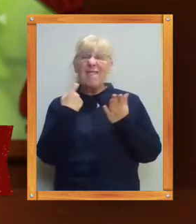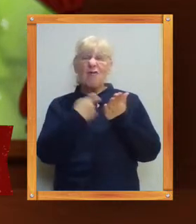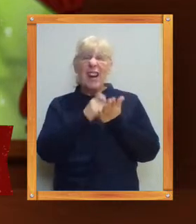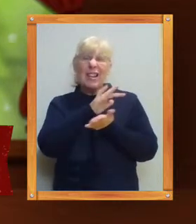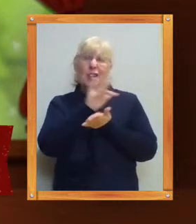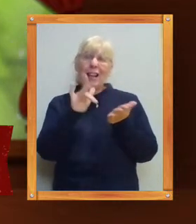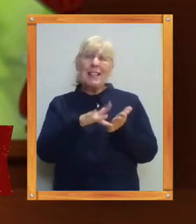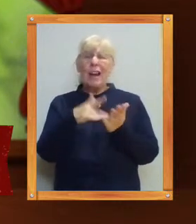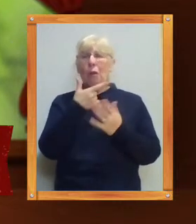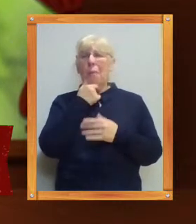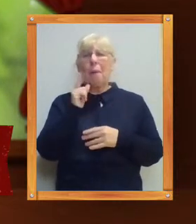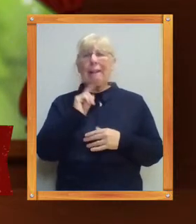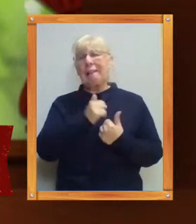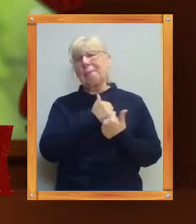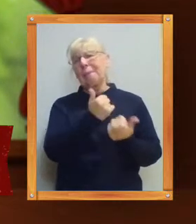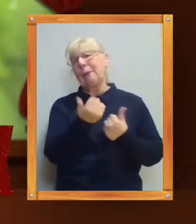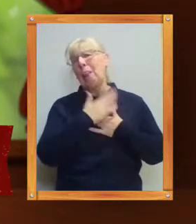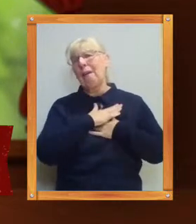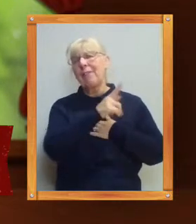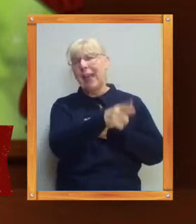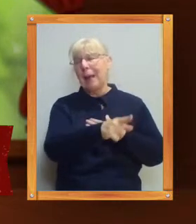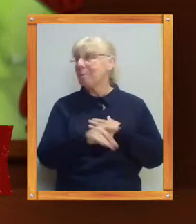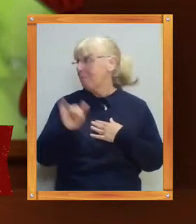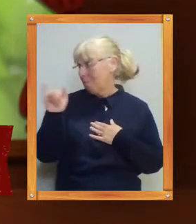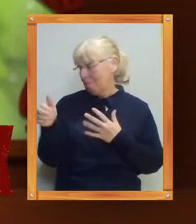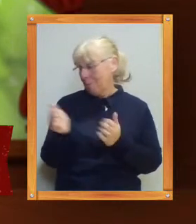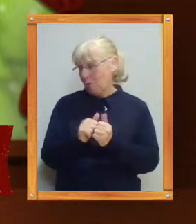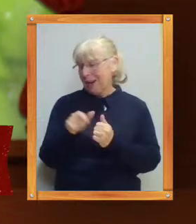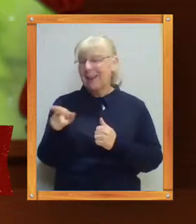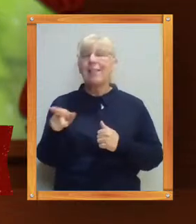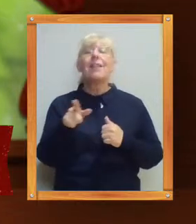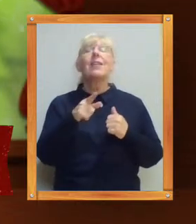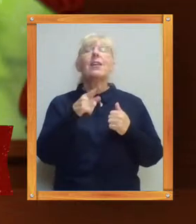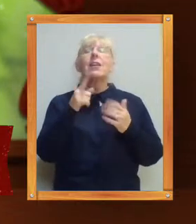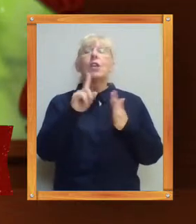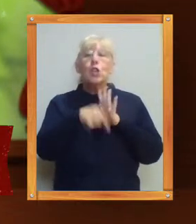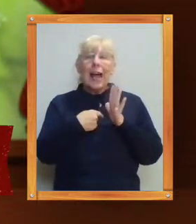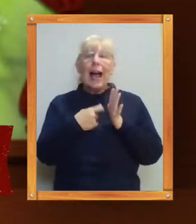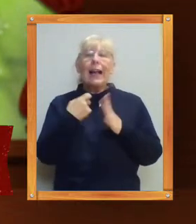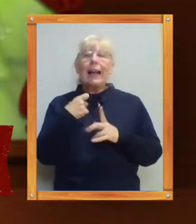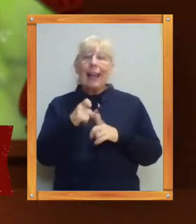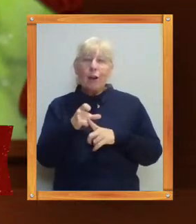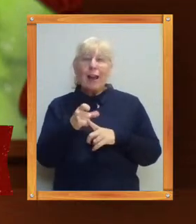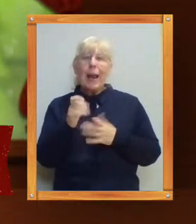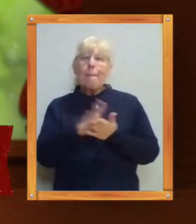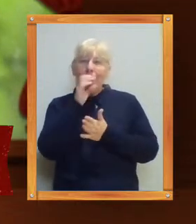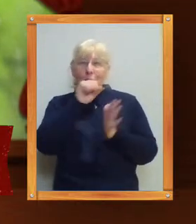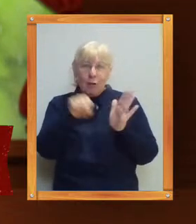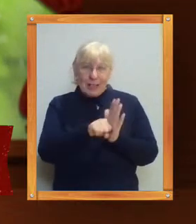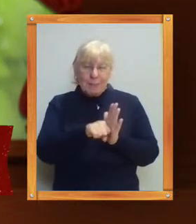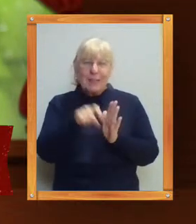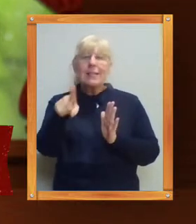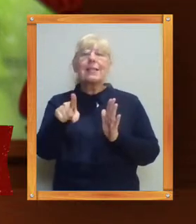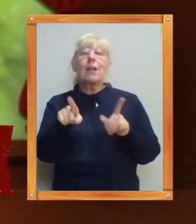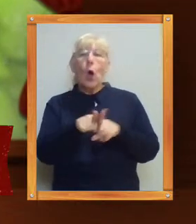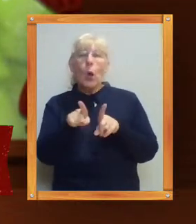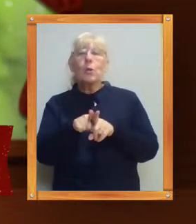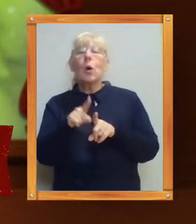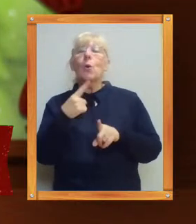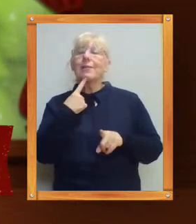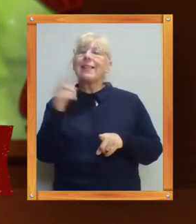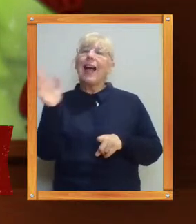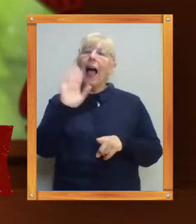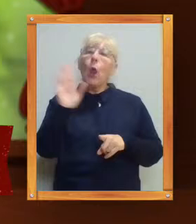they, Jane? Joanne Cleary, Merry Christmas to you. Ashley Cosby saying hi to Theo and Miss Aver, and a Merry